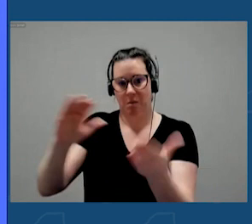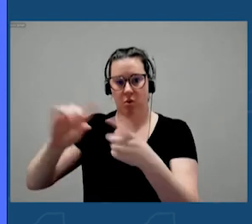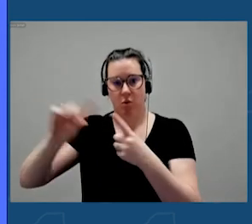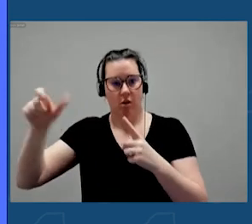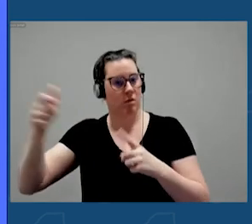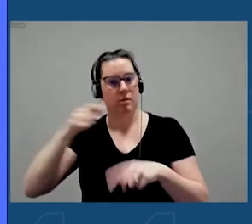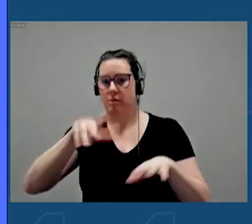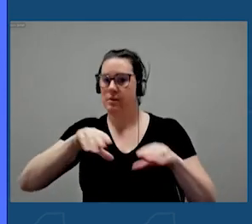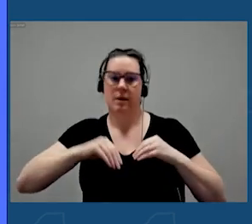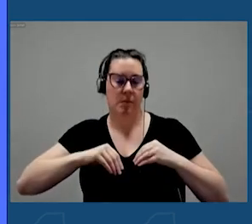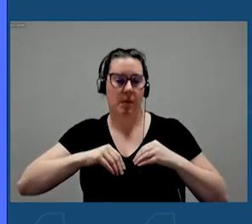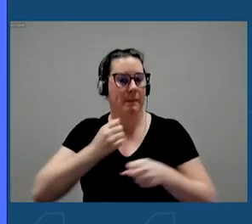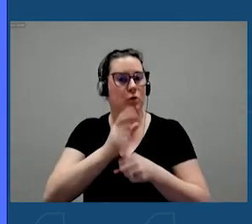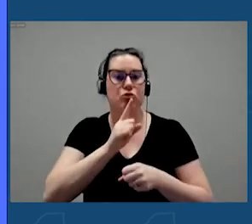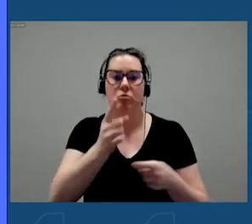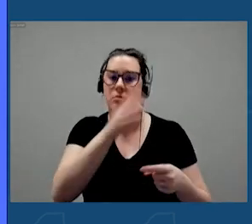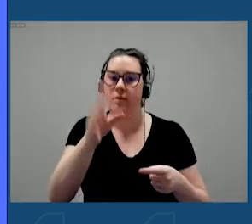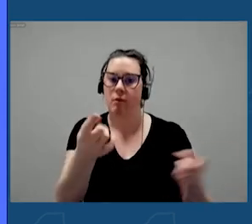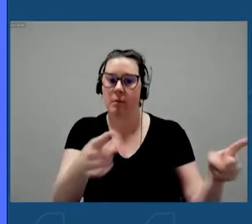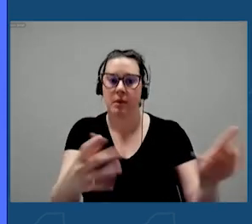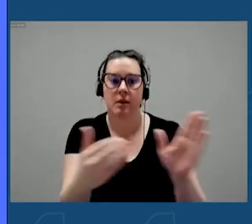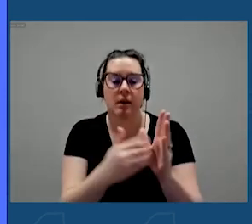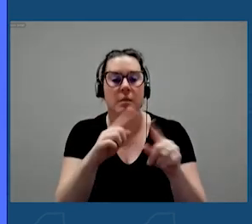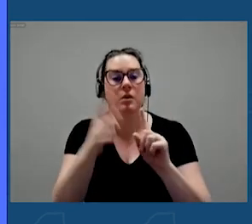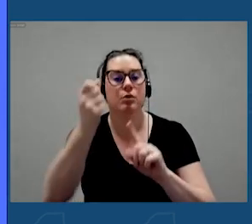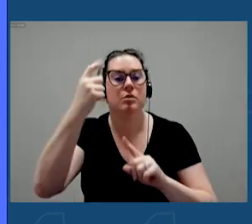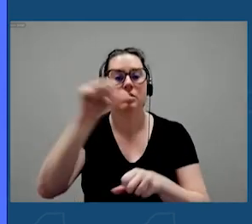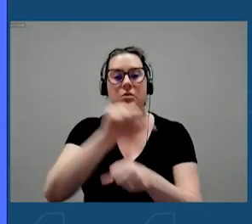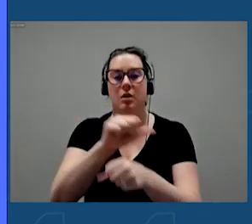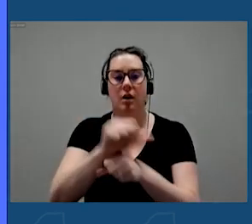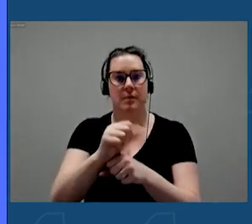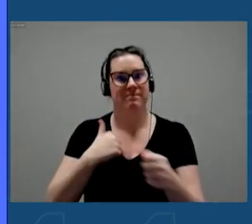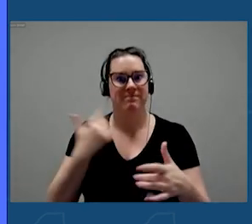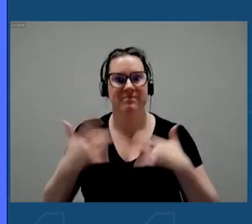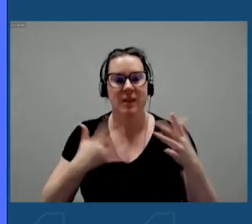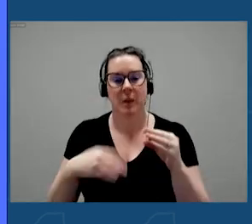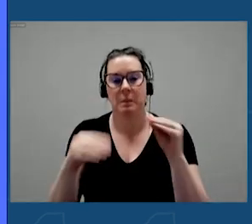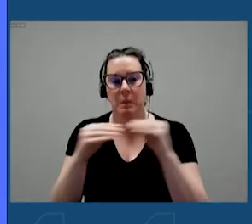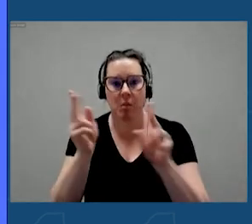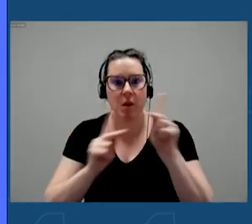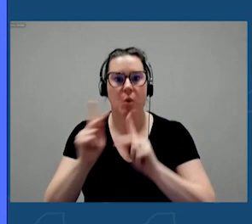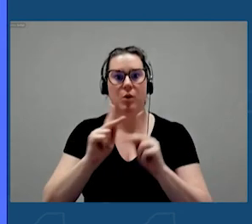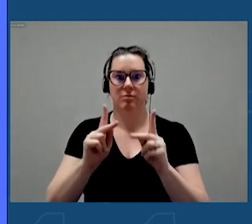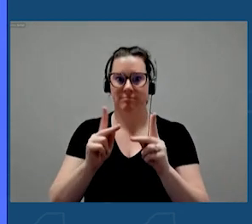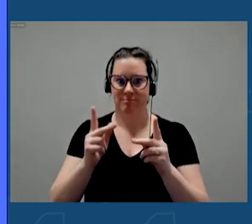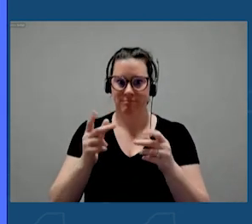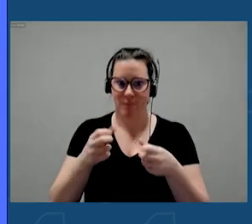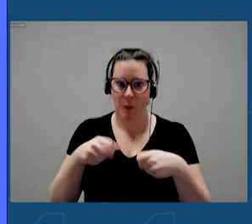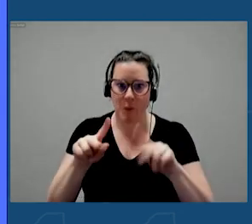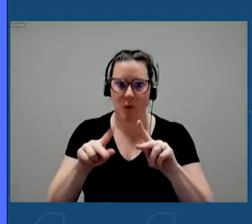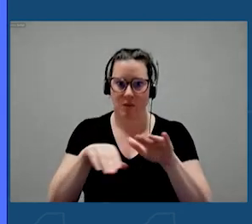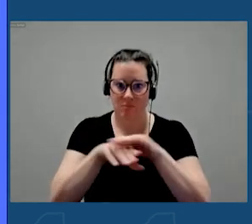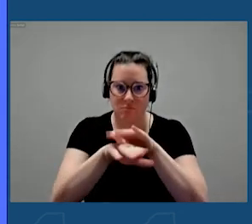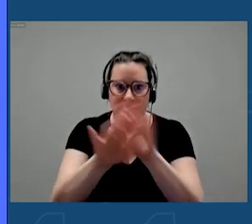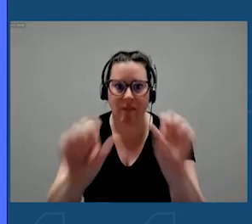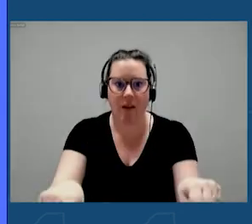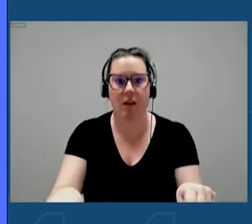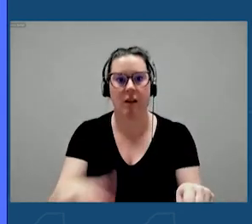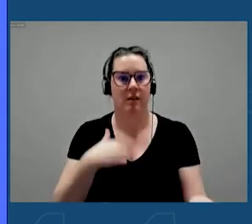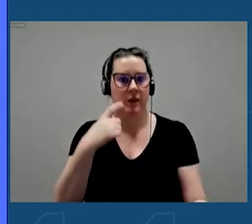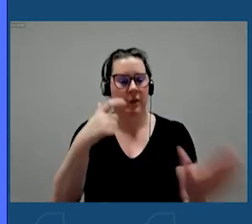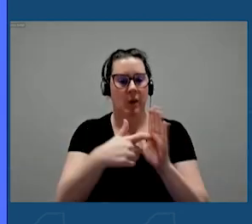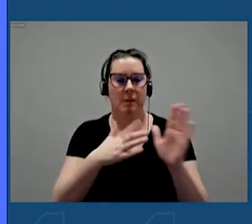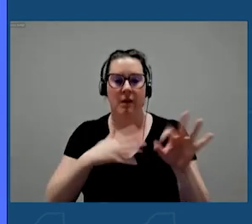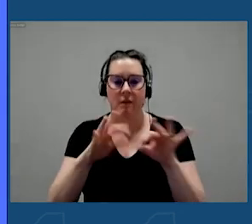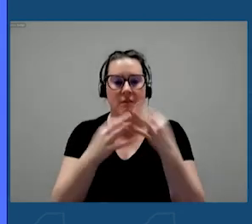again. But those jobs, I can't wait to open the door to so many more people to have them, because as I saw with my own family, the dignity of a